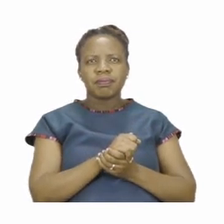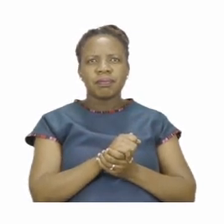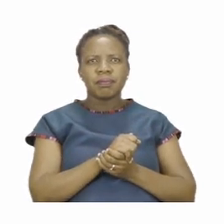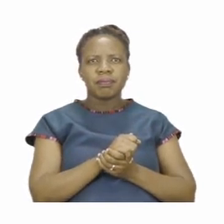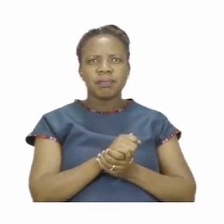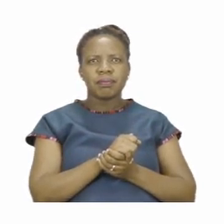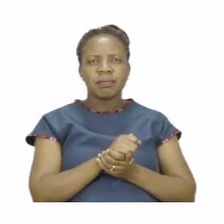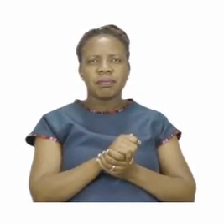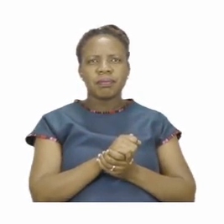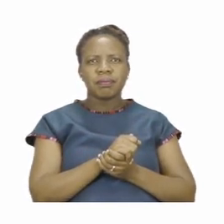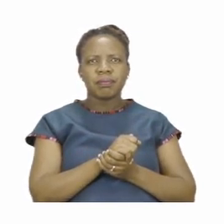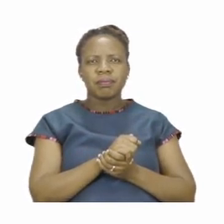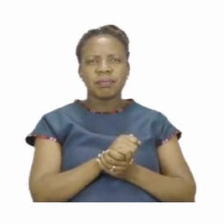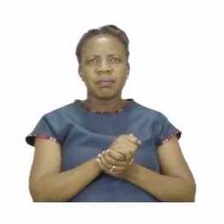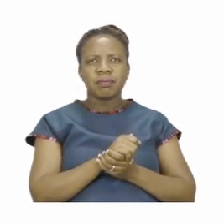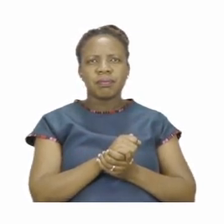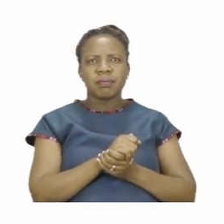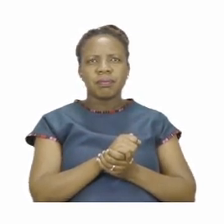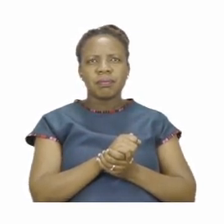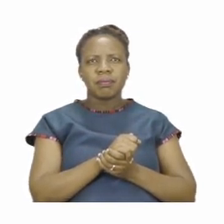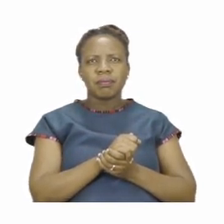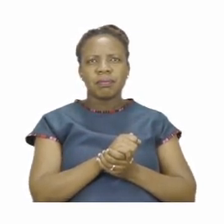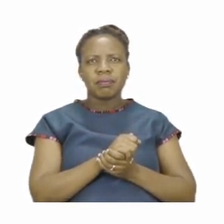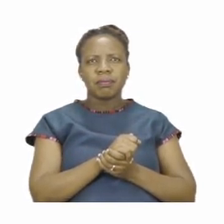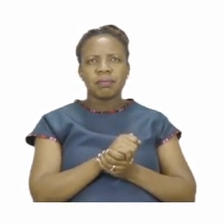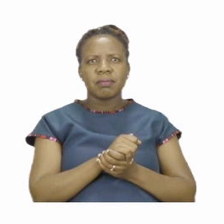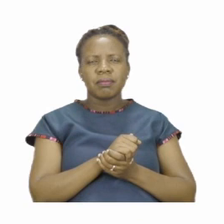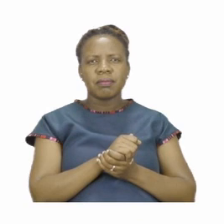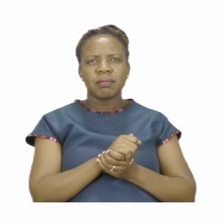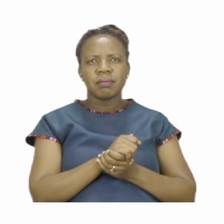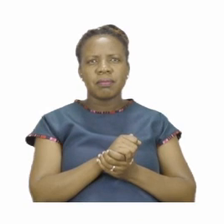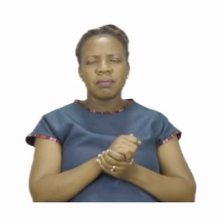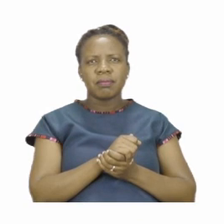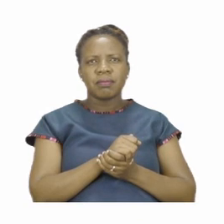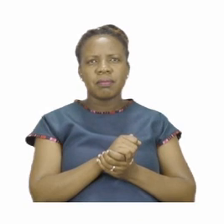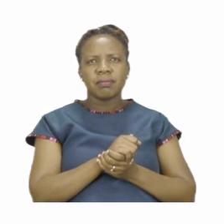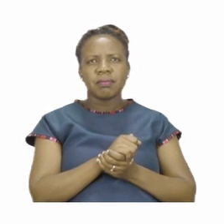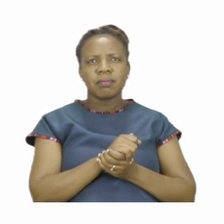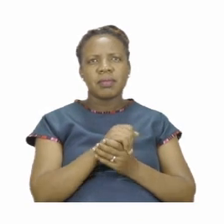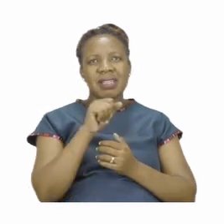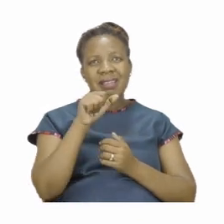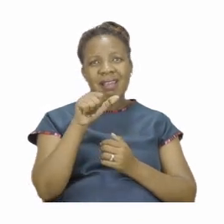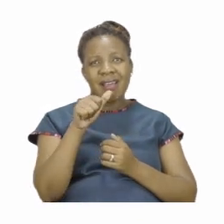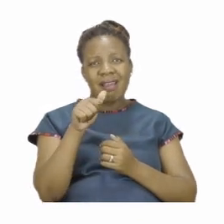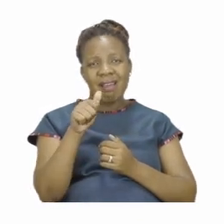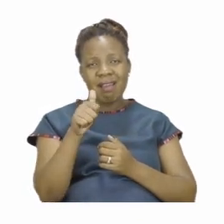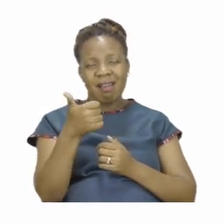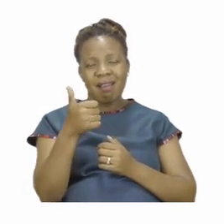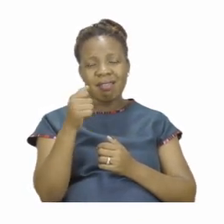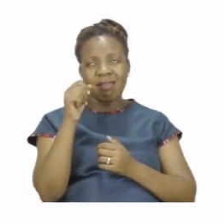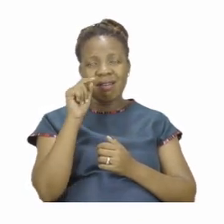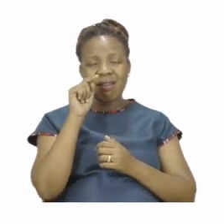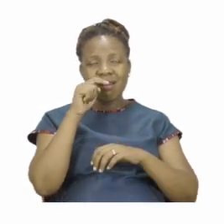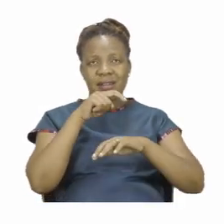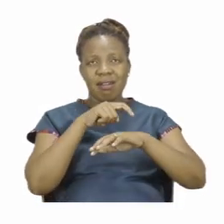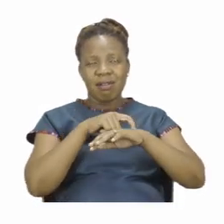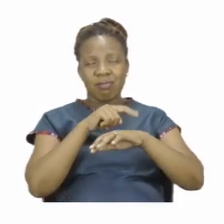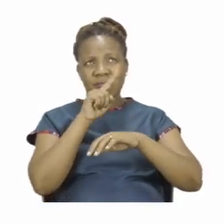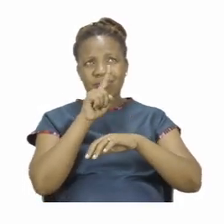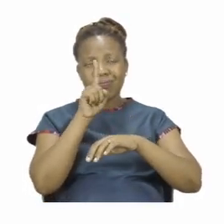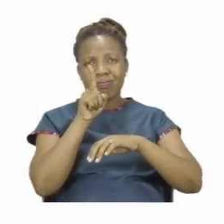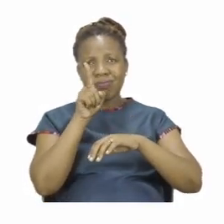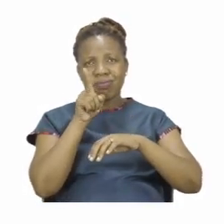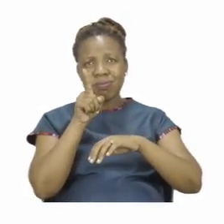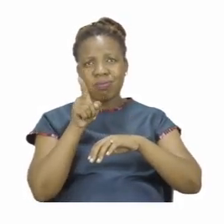on 7 because it is 7 o'clock on the other clock. So that means the hours that have